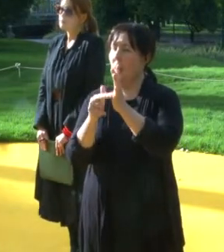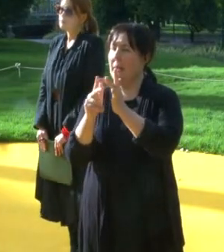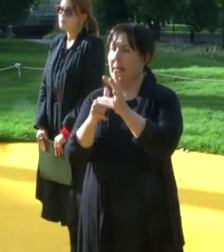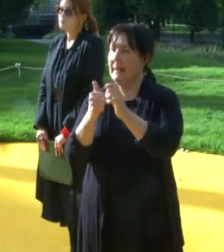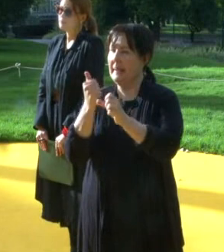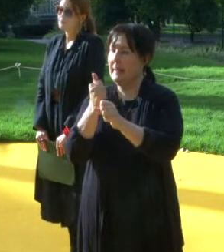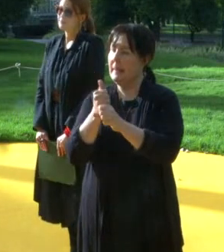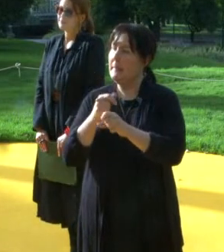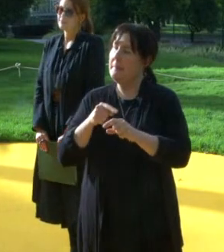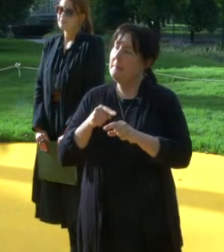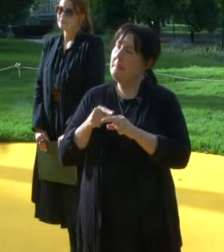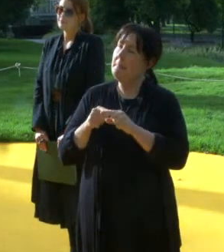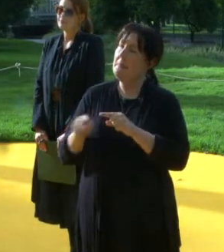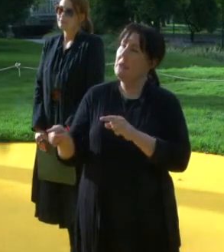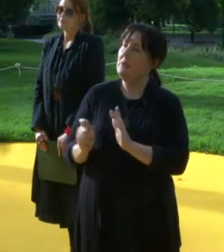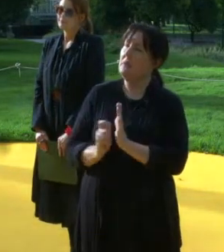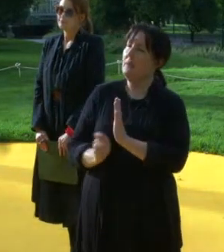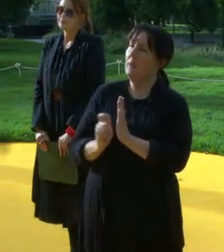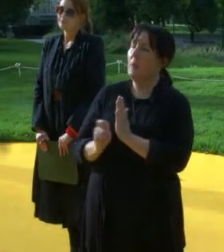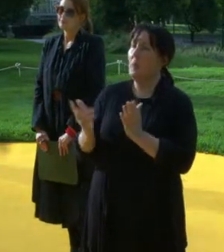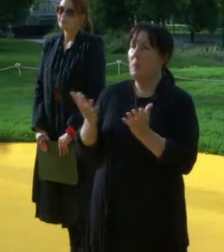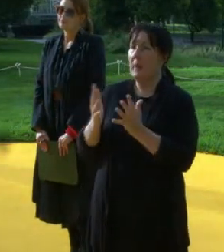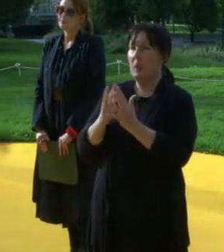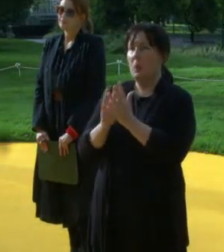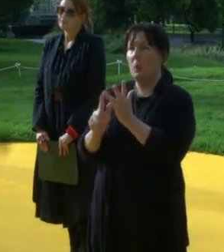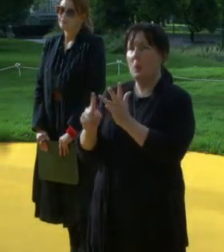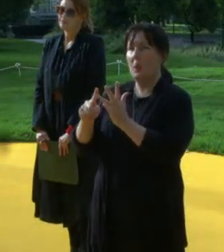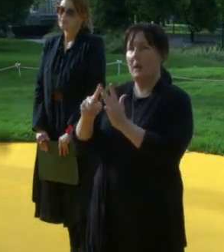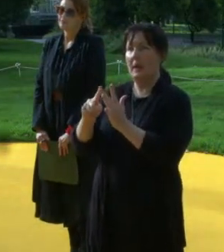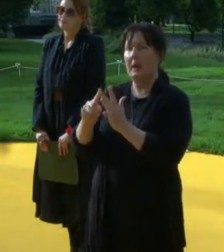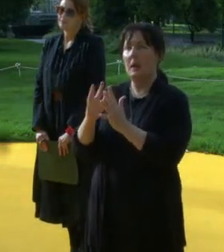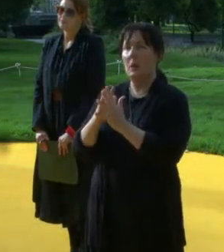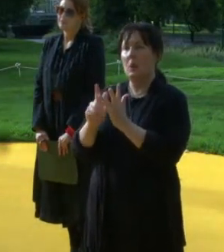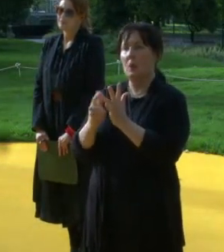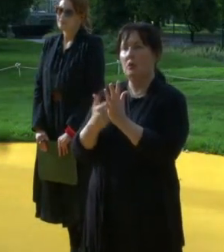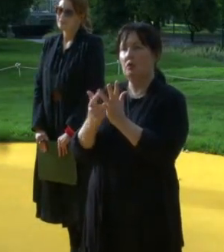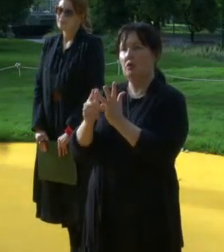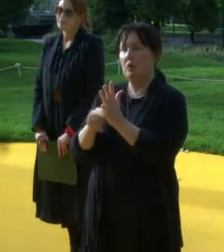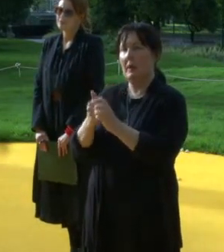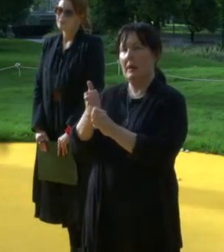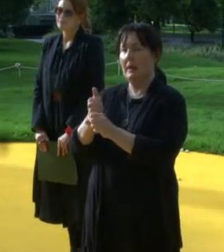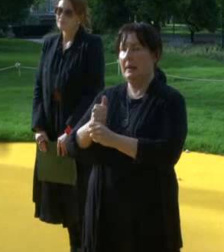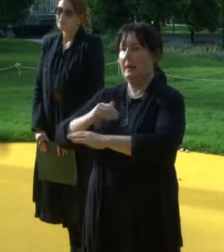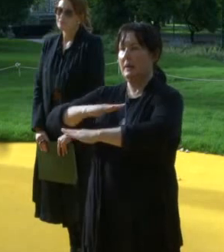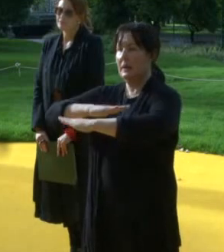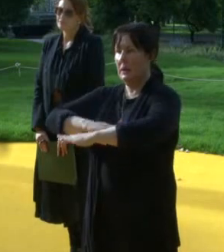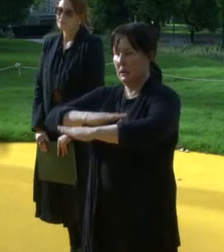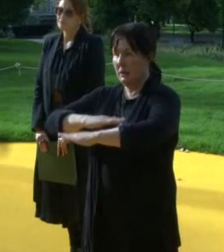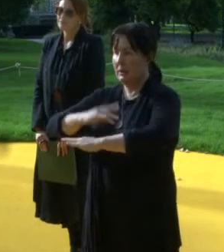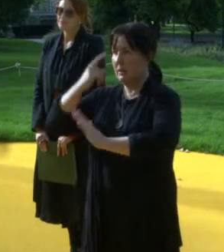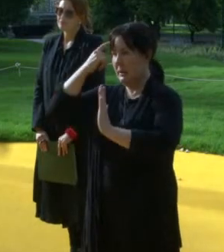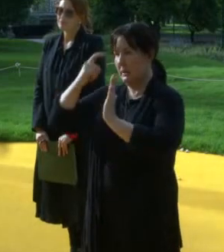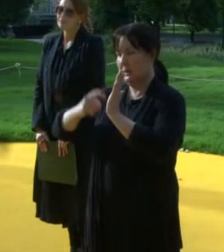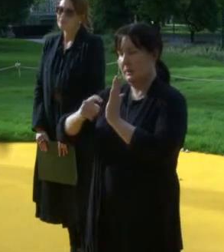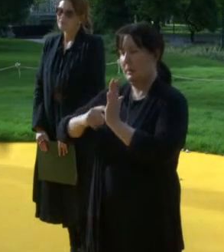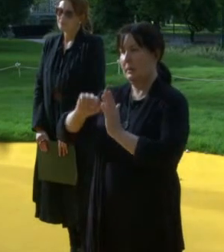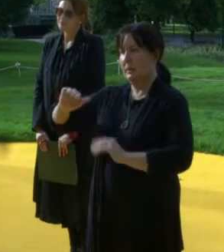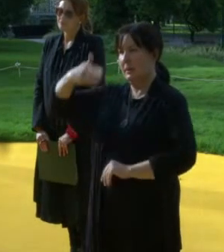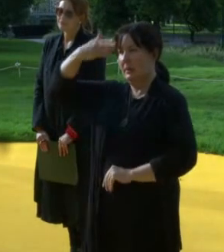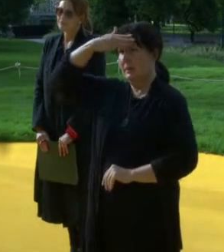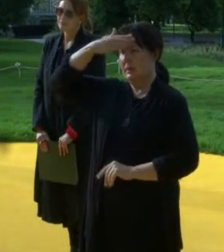country, and I'd like to acknowledge elders past, present and emerging. To win for this